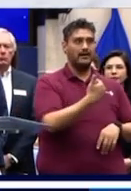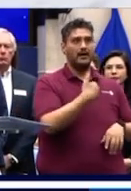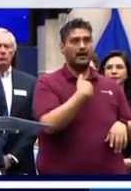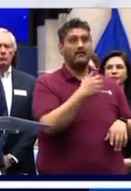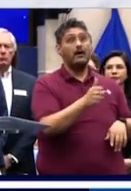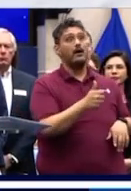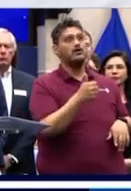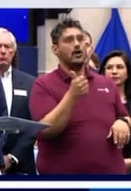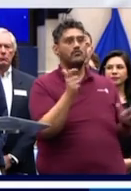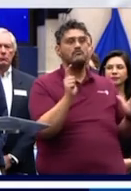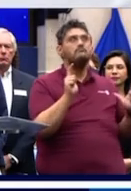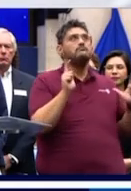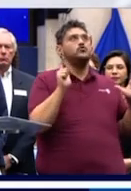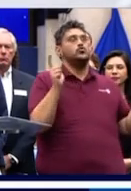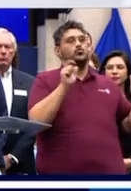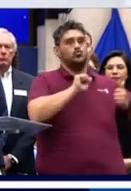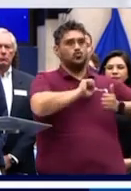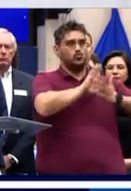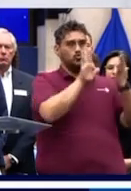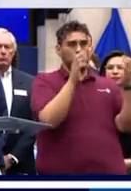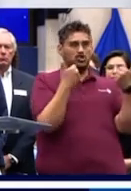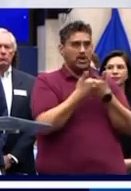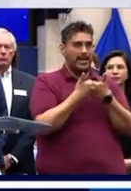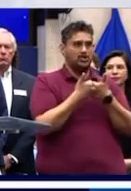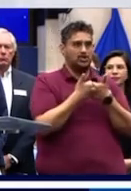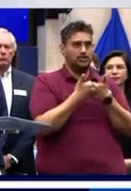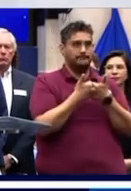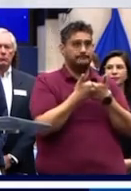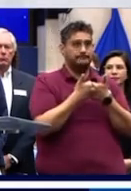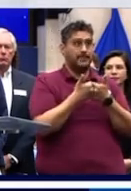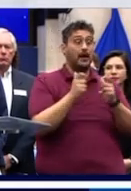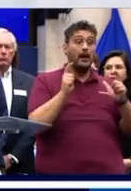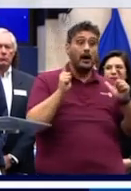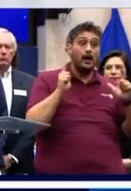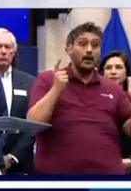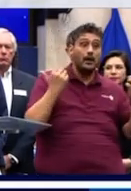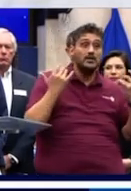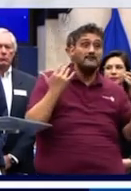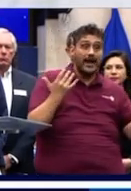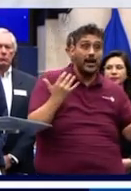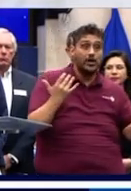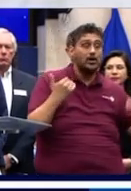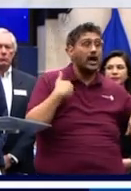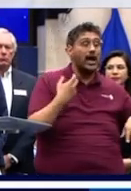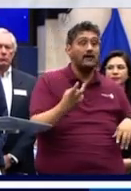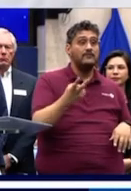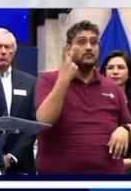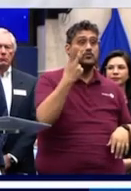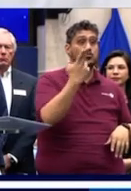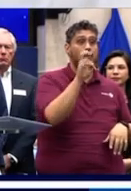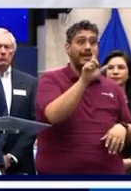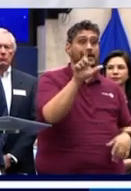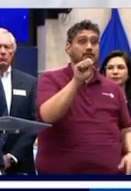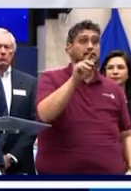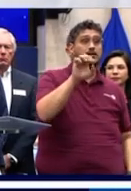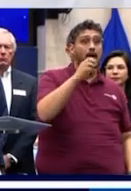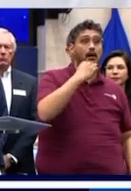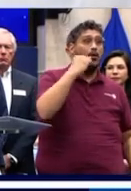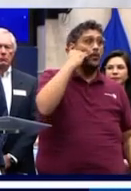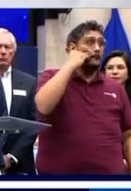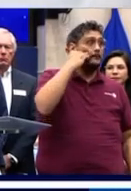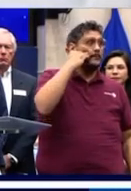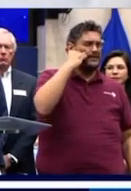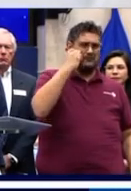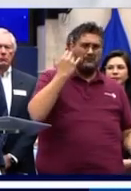another massive challenge. A very large structure fire encompassing 2 large hillside homes with heavy fire,